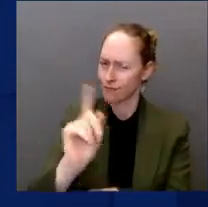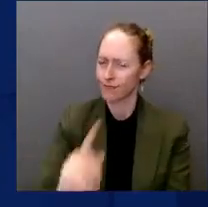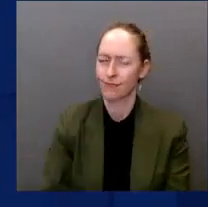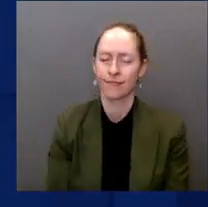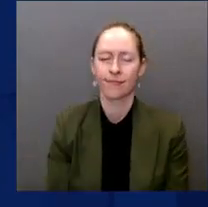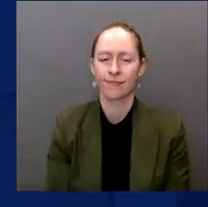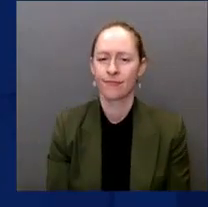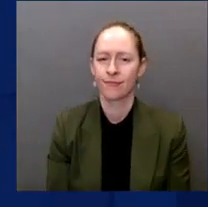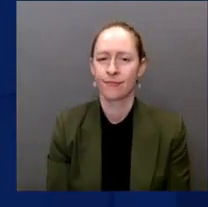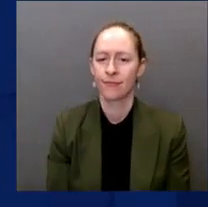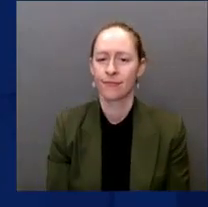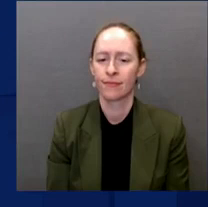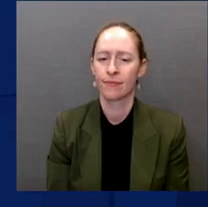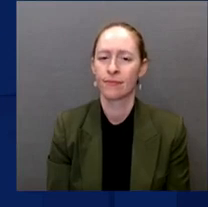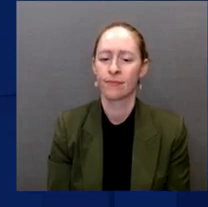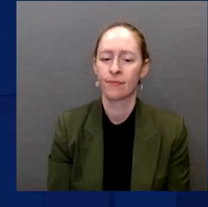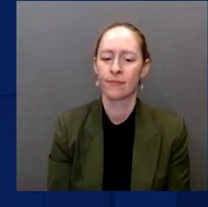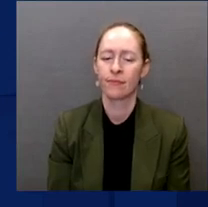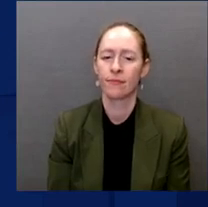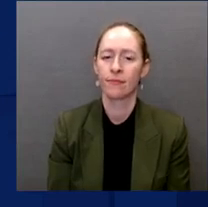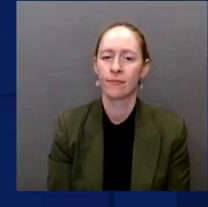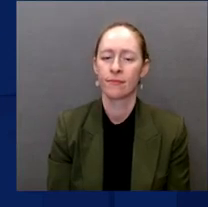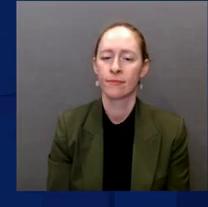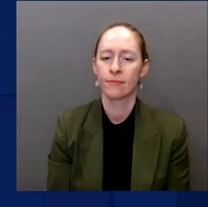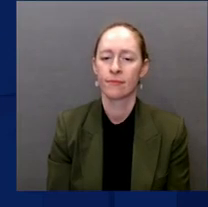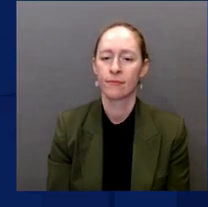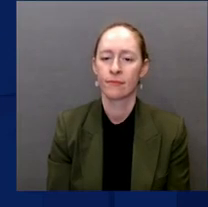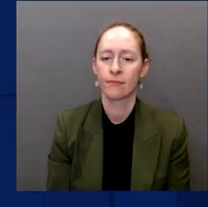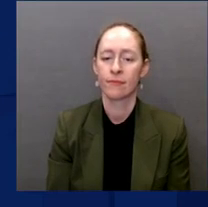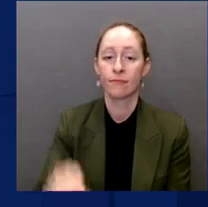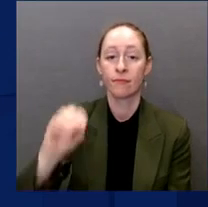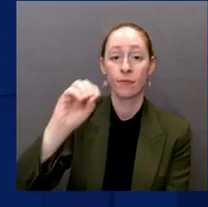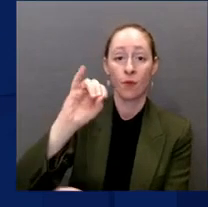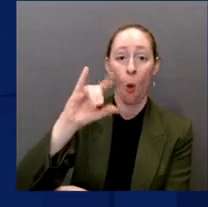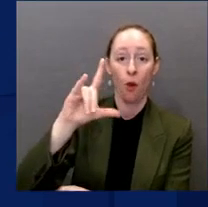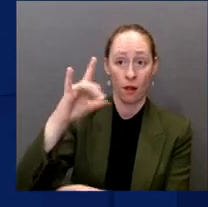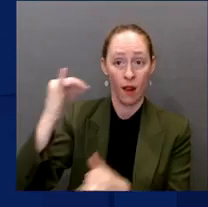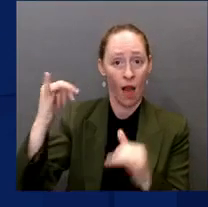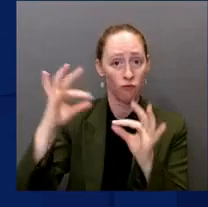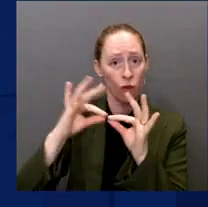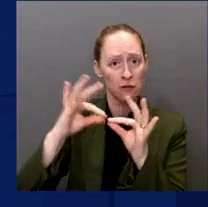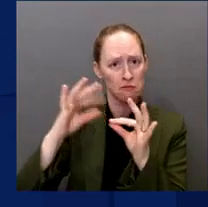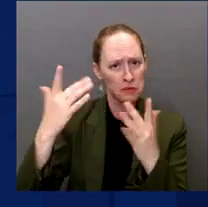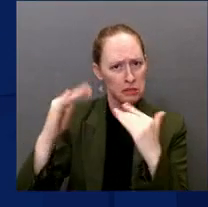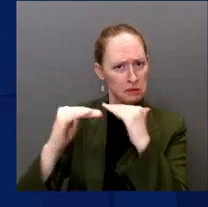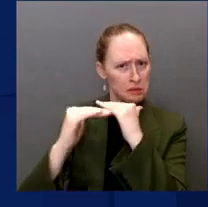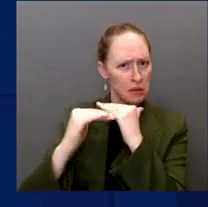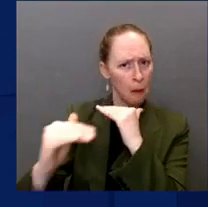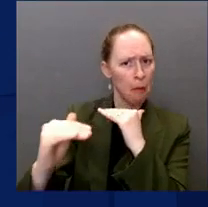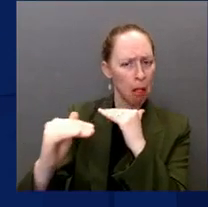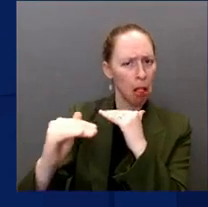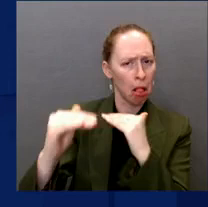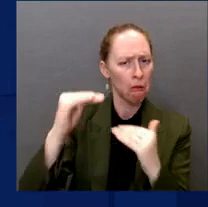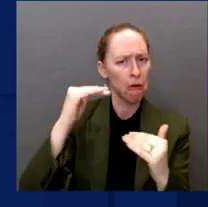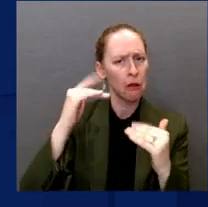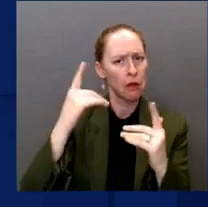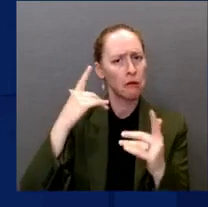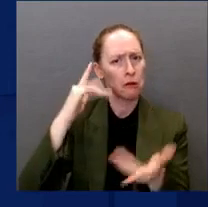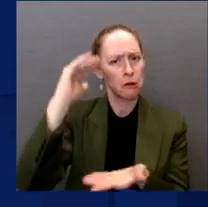The price of oil has stayed relatively low. It kept going down. The price of gas should be going down as